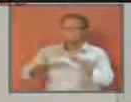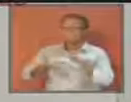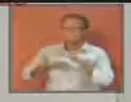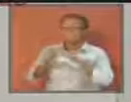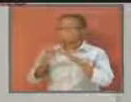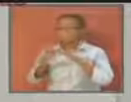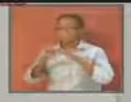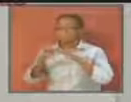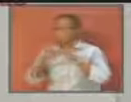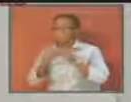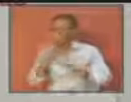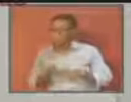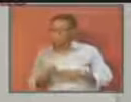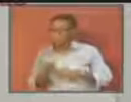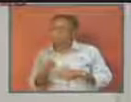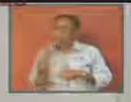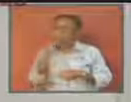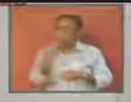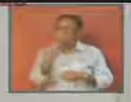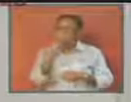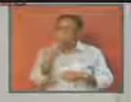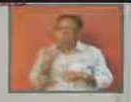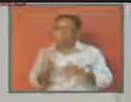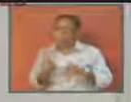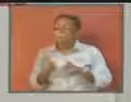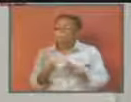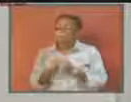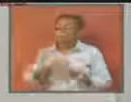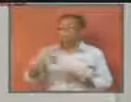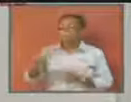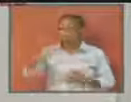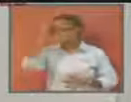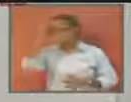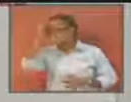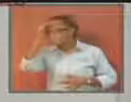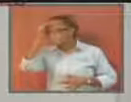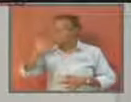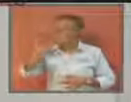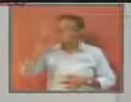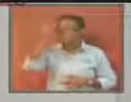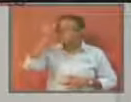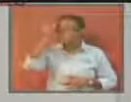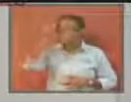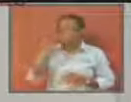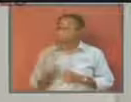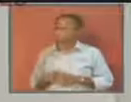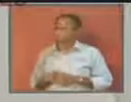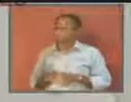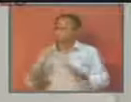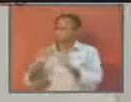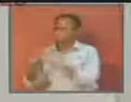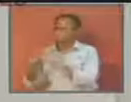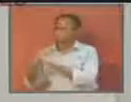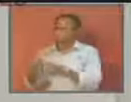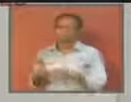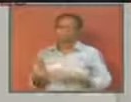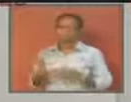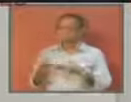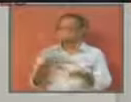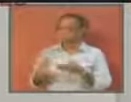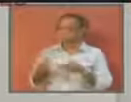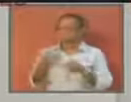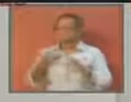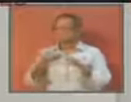descends upon the facility all at the same time, and we ask that people adhere, you know, to those